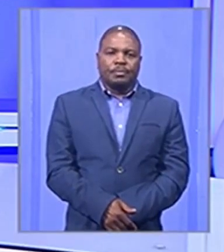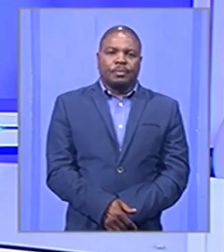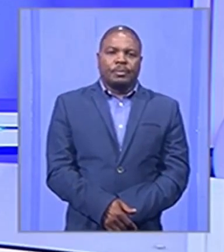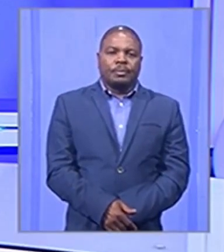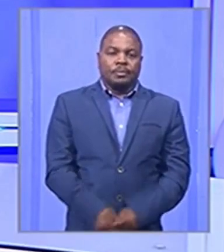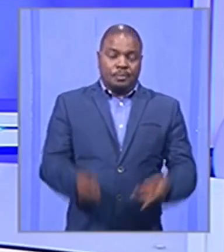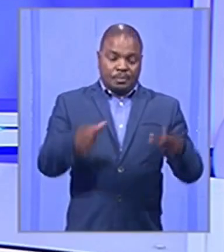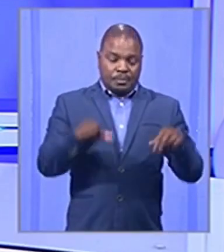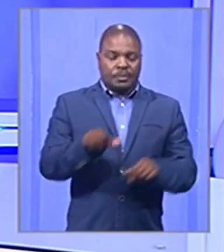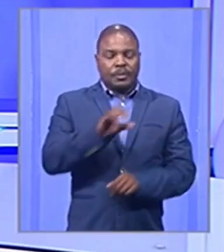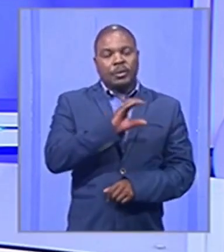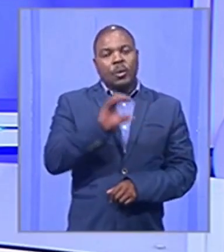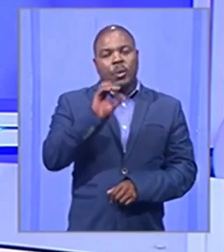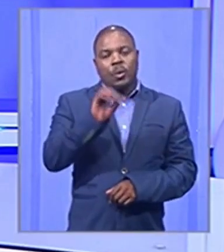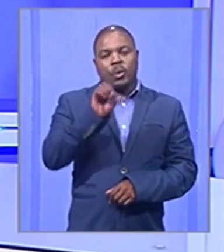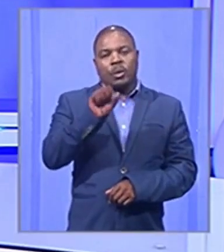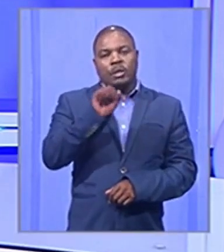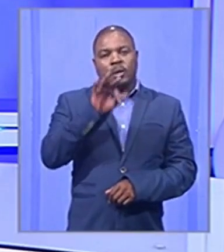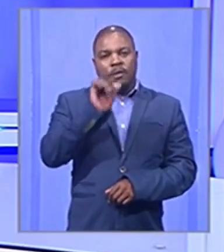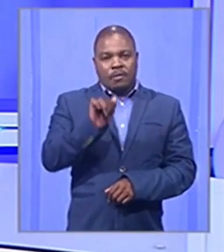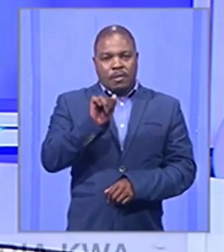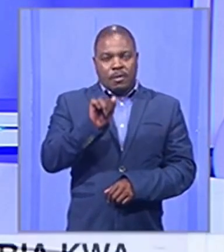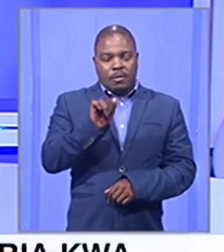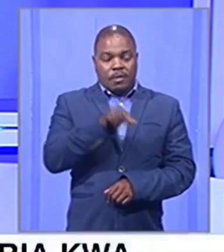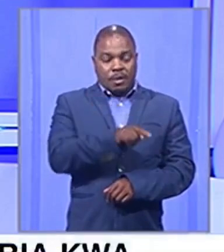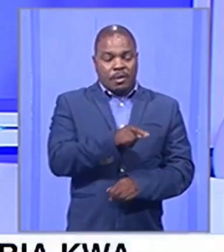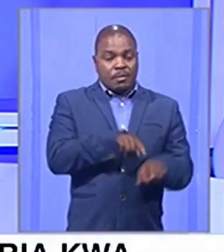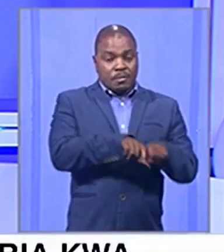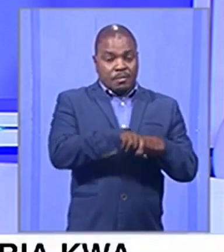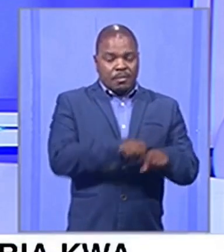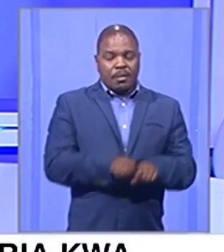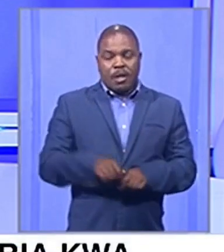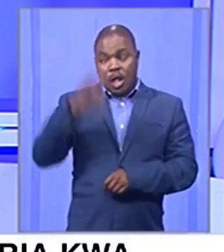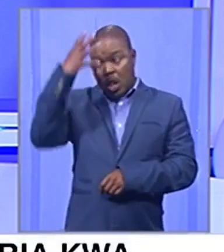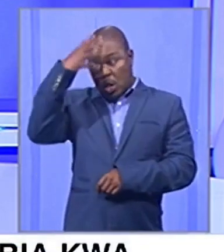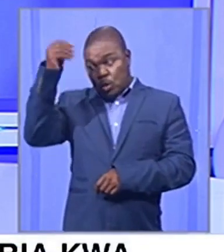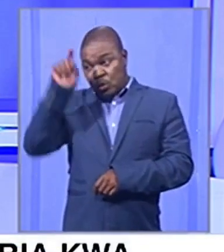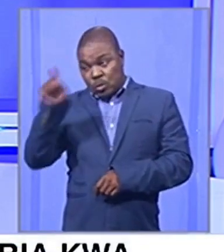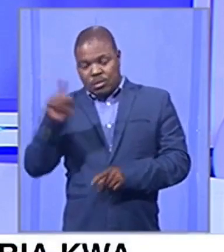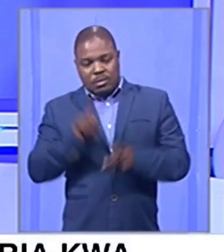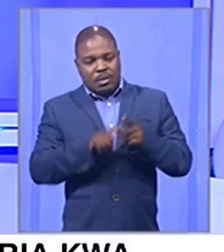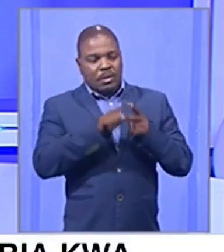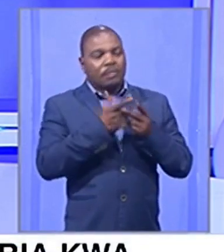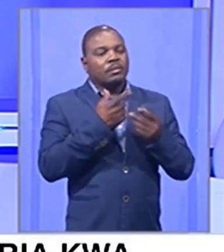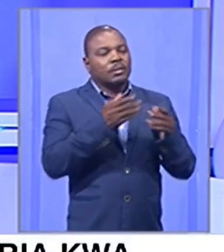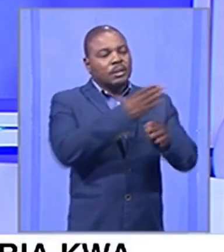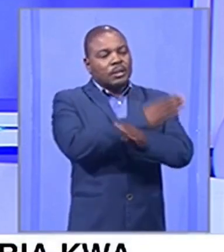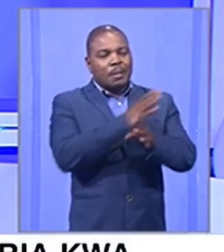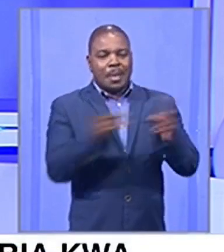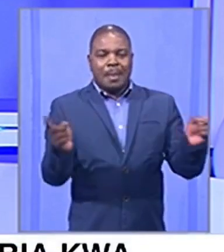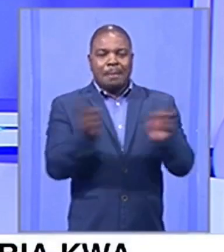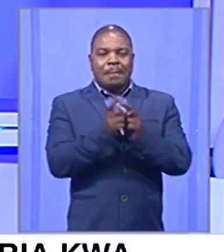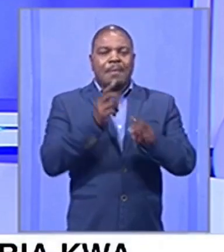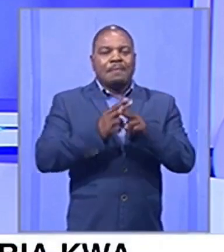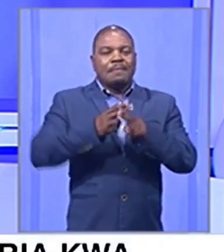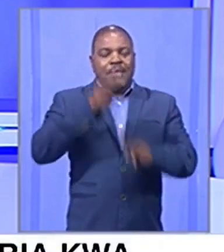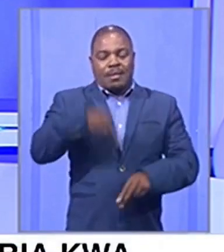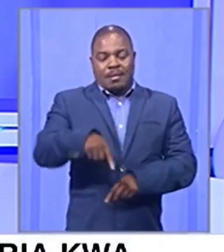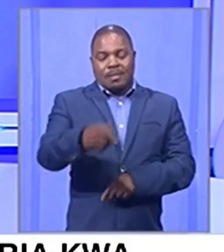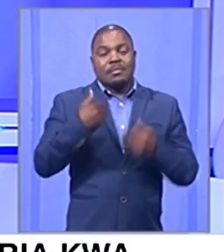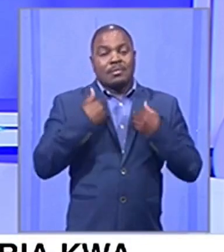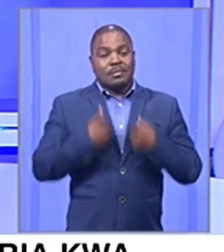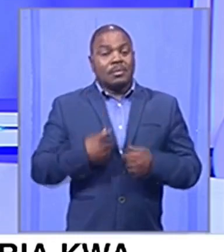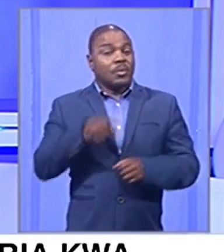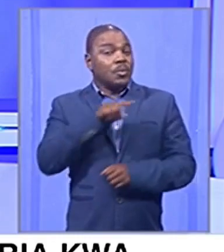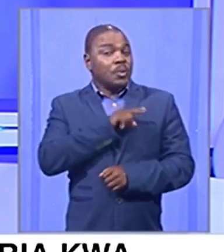Mo metshamekong ya kgaisano ya COSAFA Lesotho e tlile go thulana le Zambia mo makgaolakgang a kgaisano eno ka Sontaga. Se